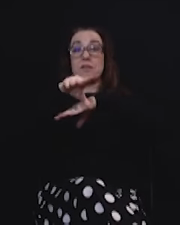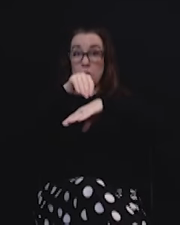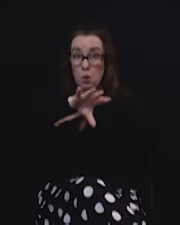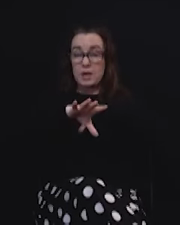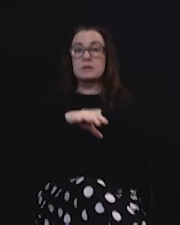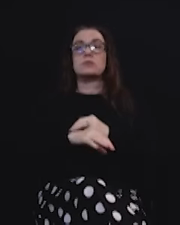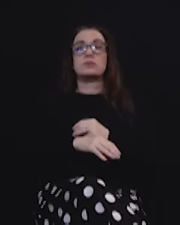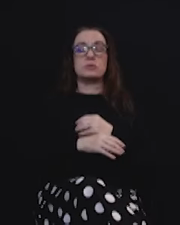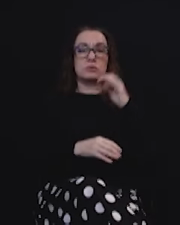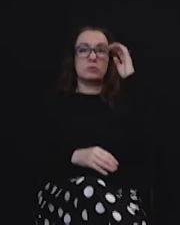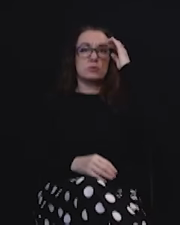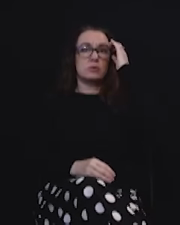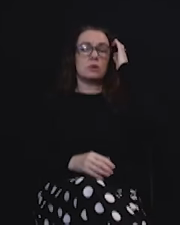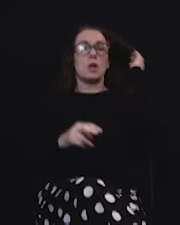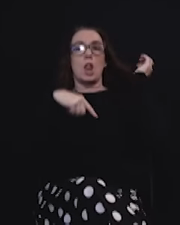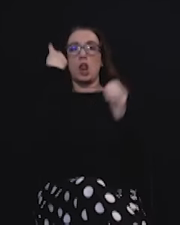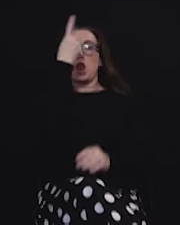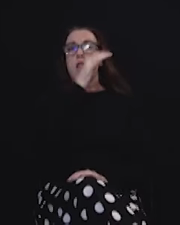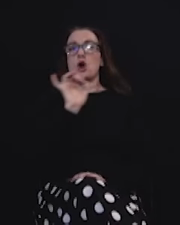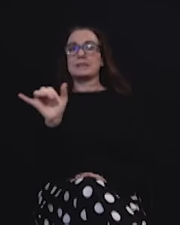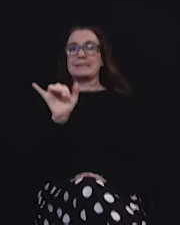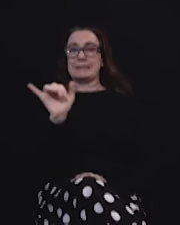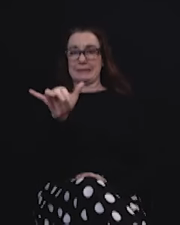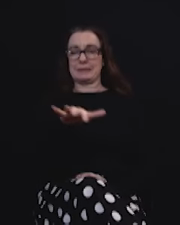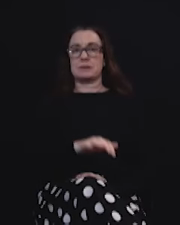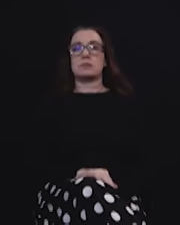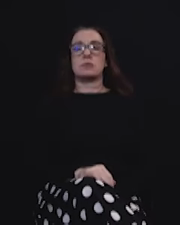Influence. Looks. Appearance.